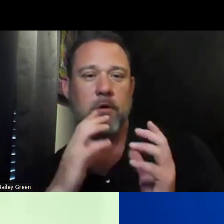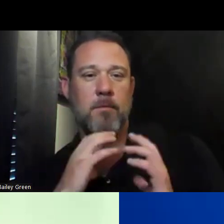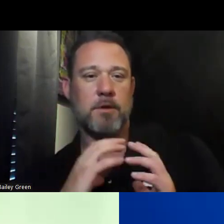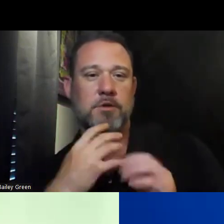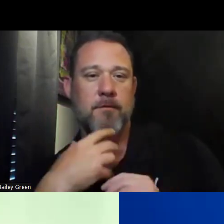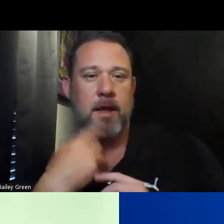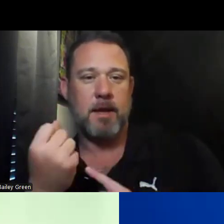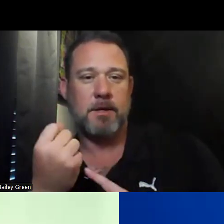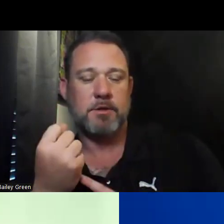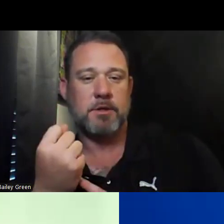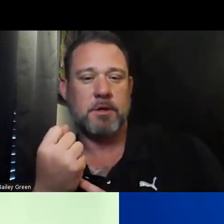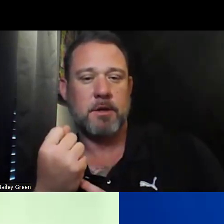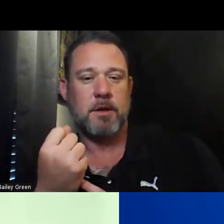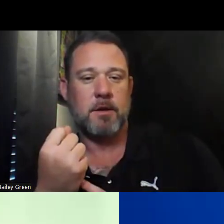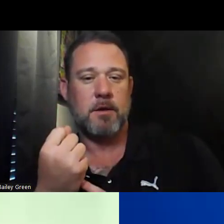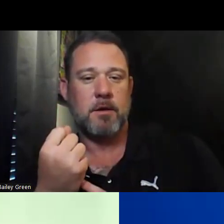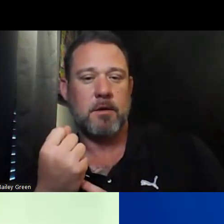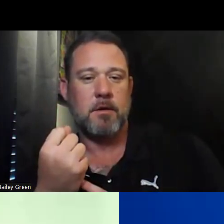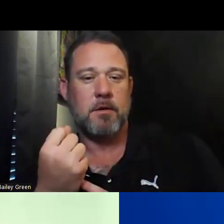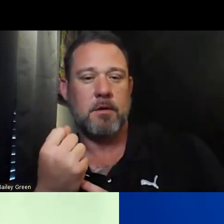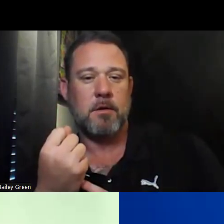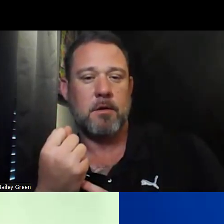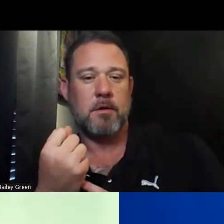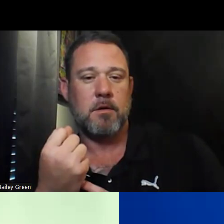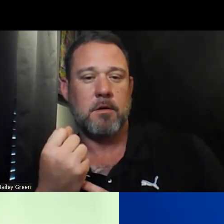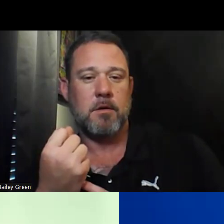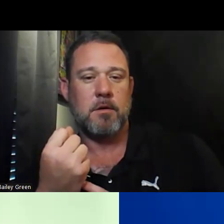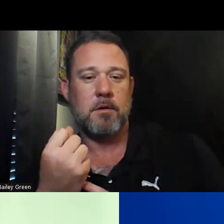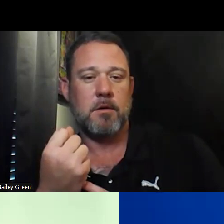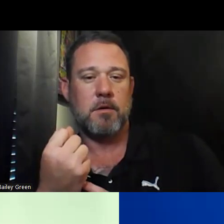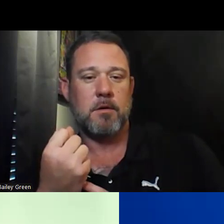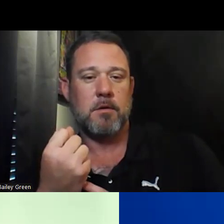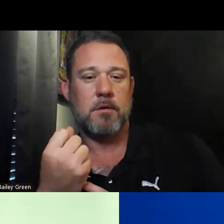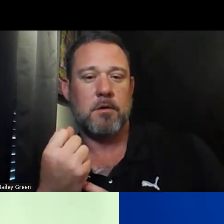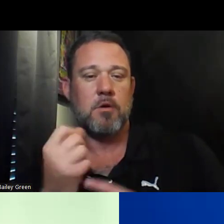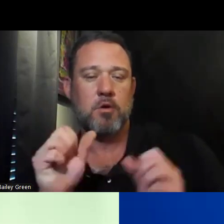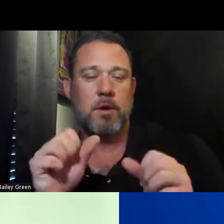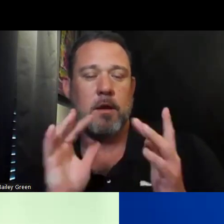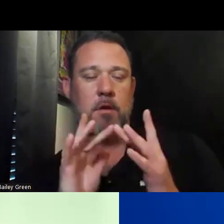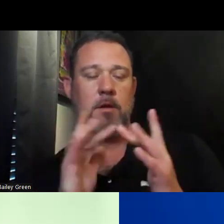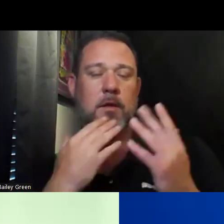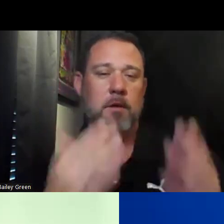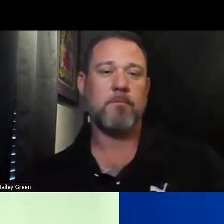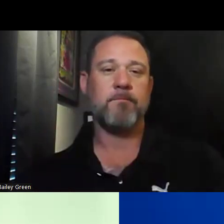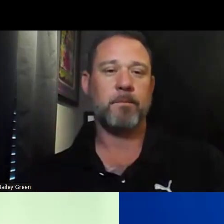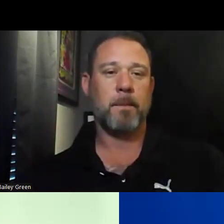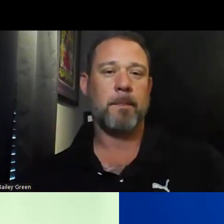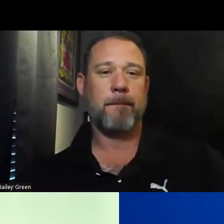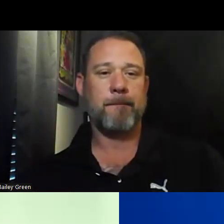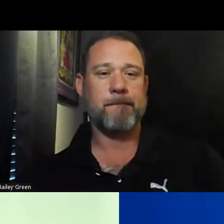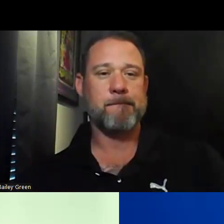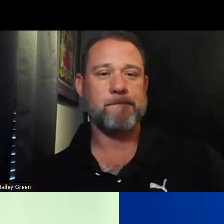Aging in the chat group as well, who you can reach out to. Thank you.